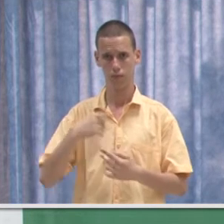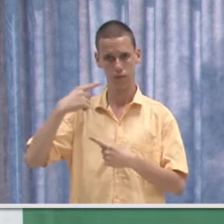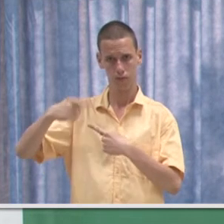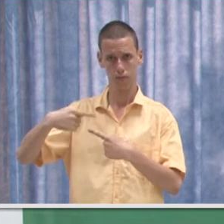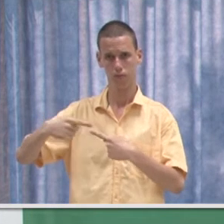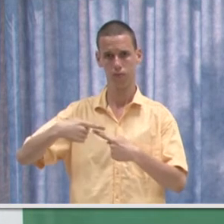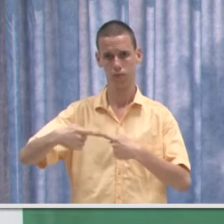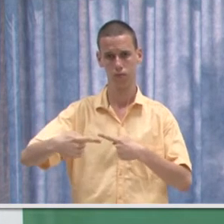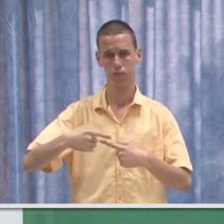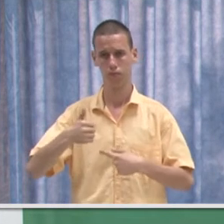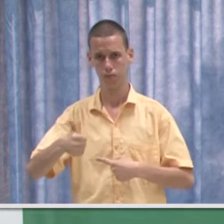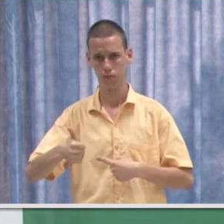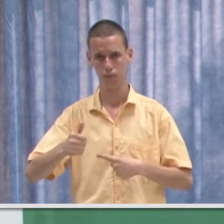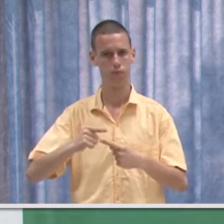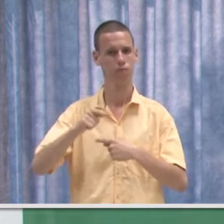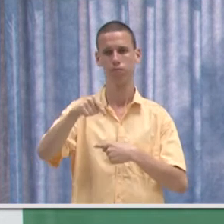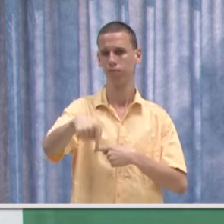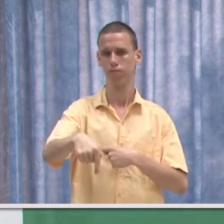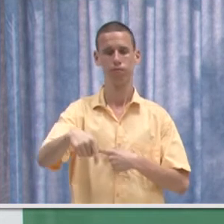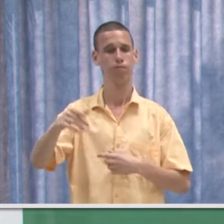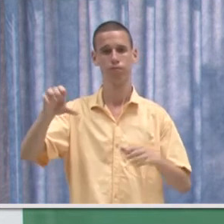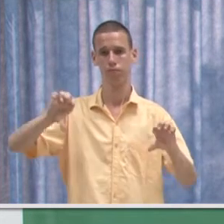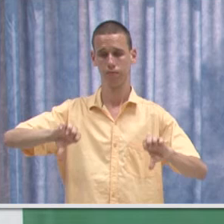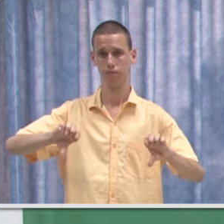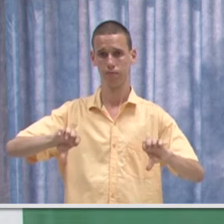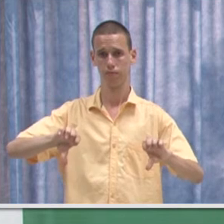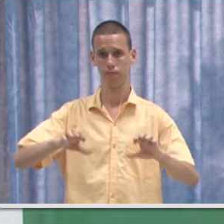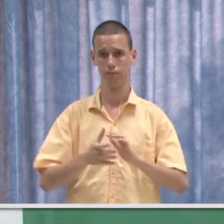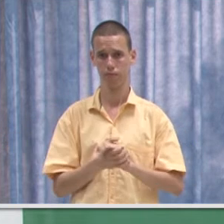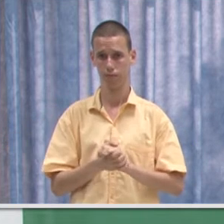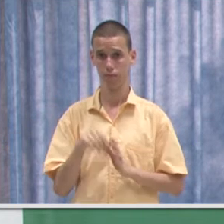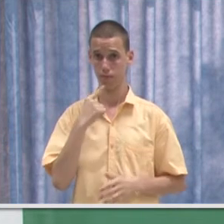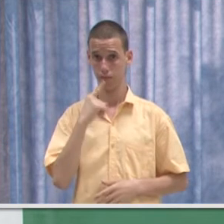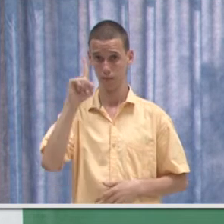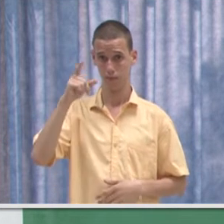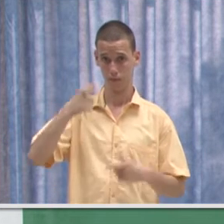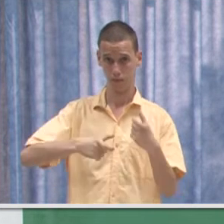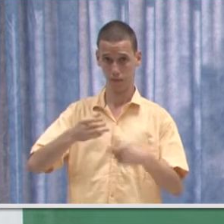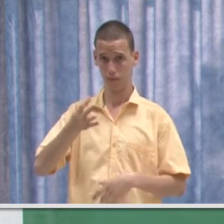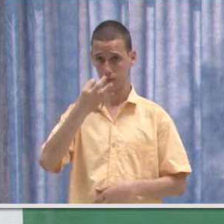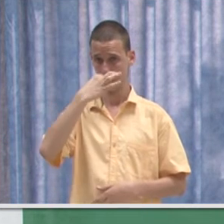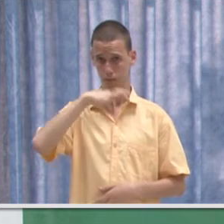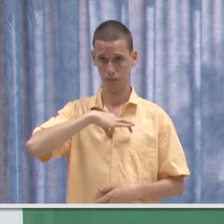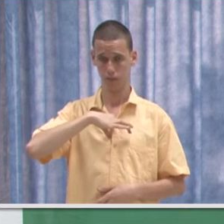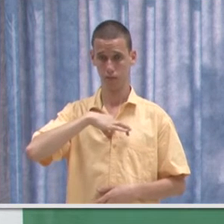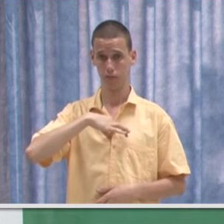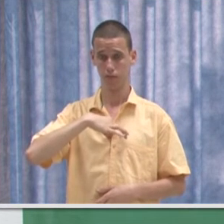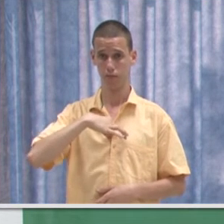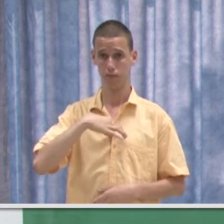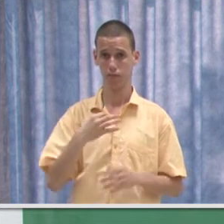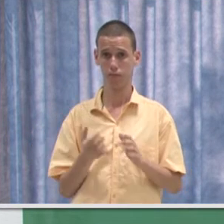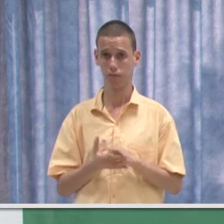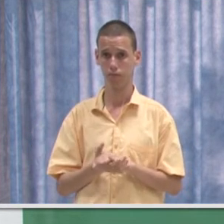the side effect of hydroxychloroquine, if prescribed to people with certain